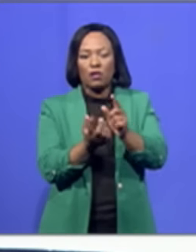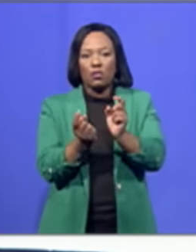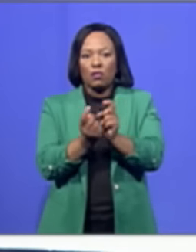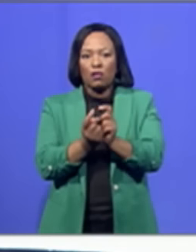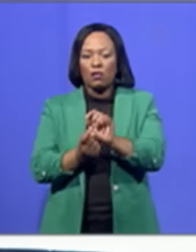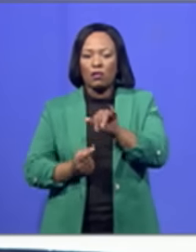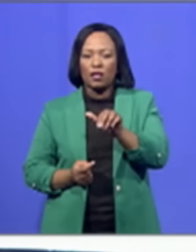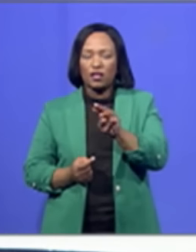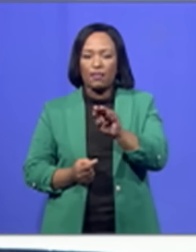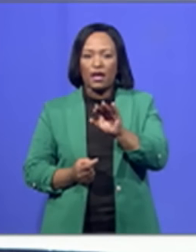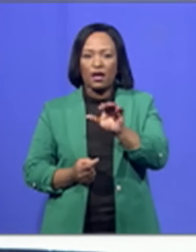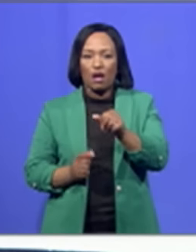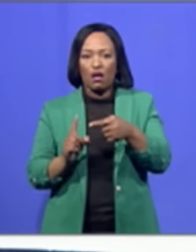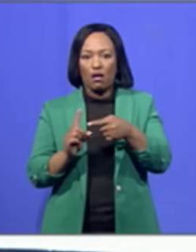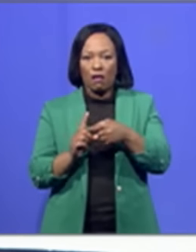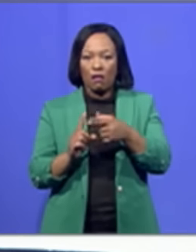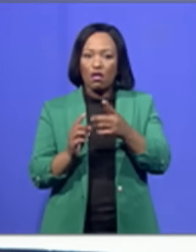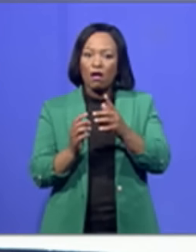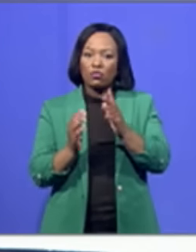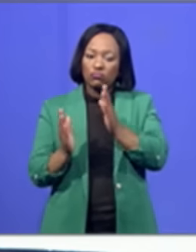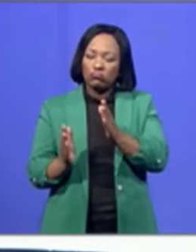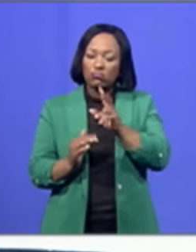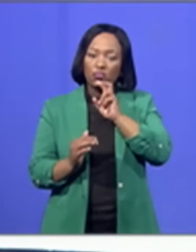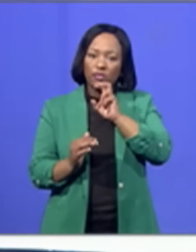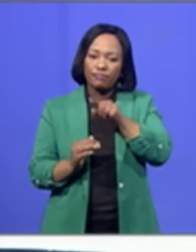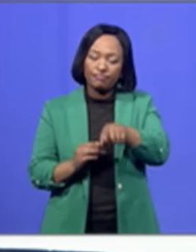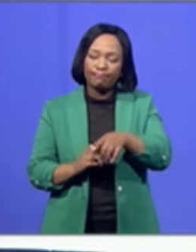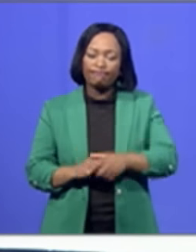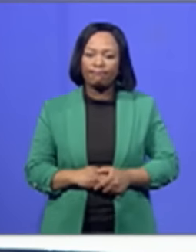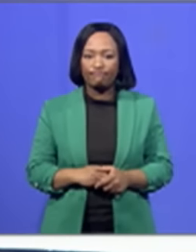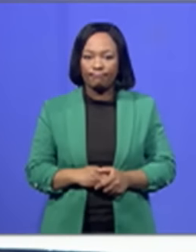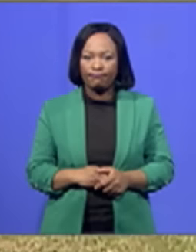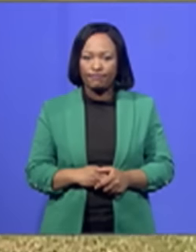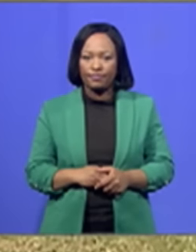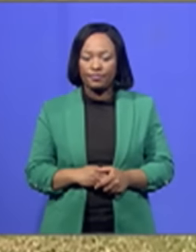papading ya mafelelo ya boitukišetšo ka Labohlano.